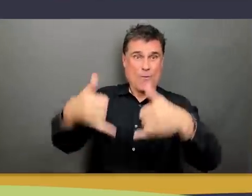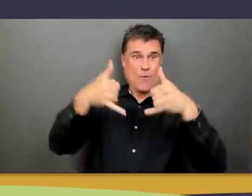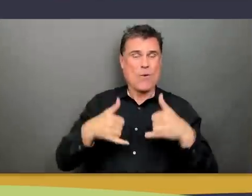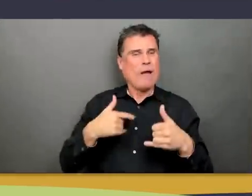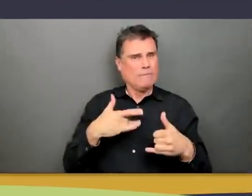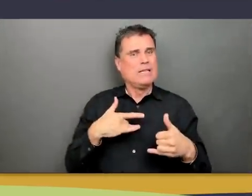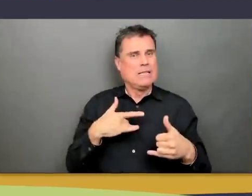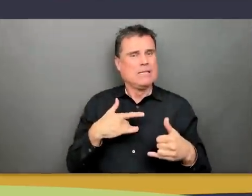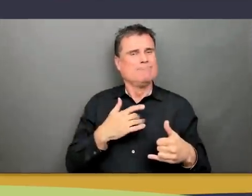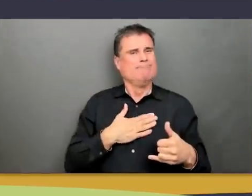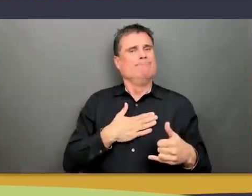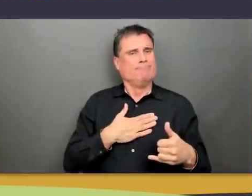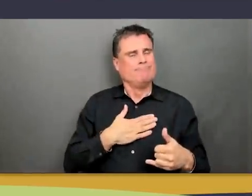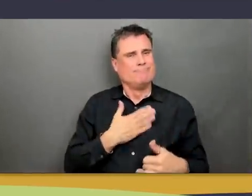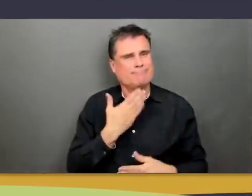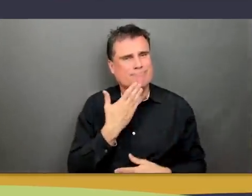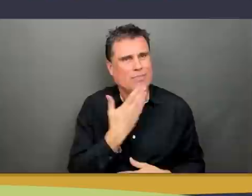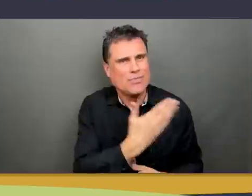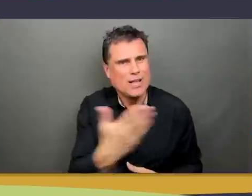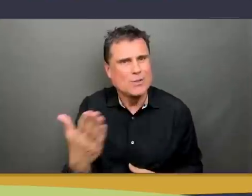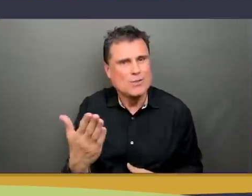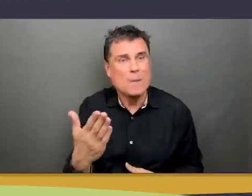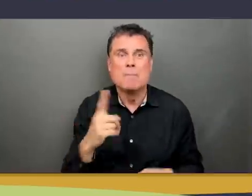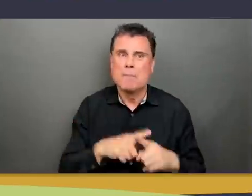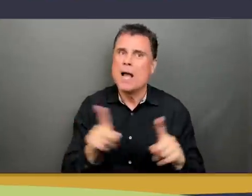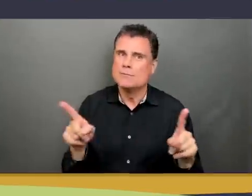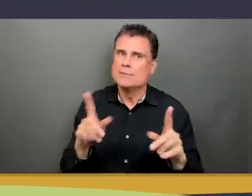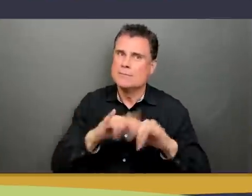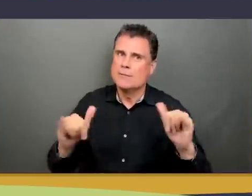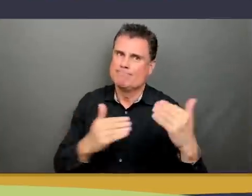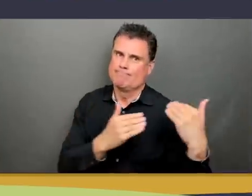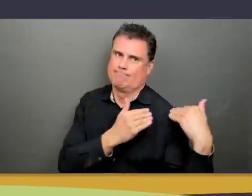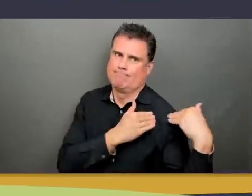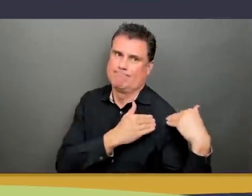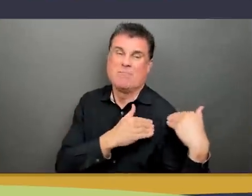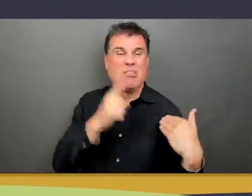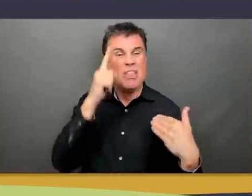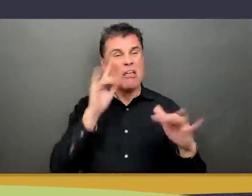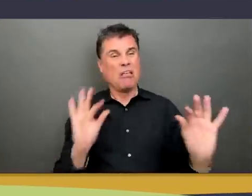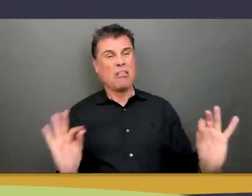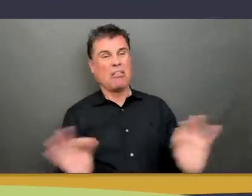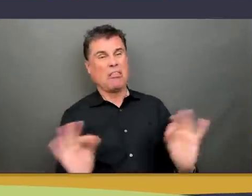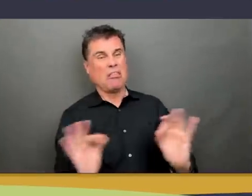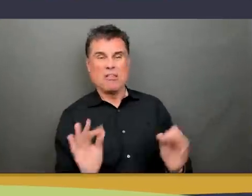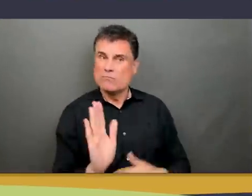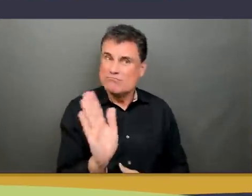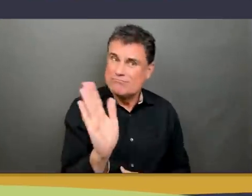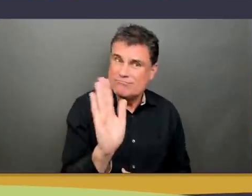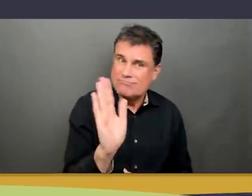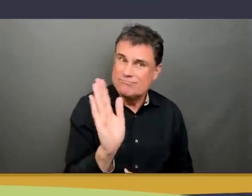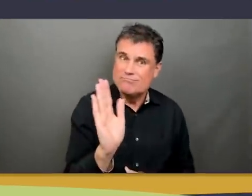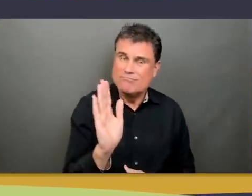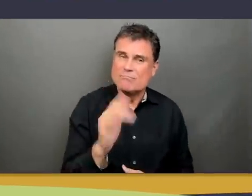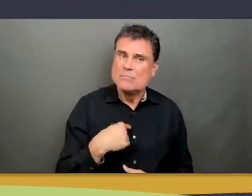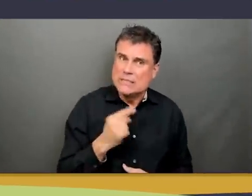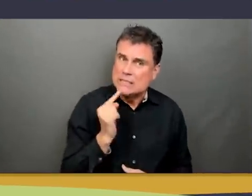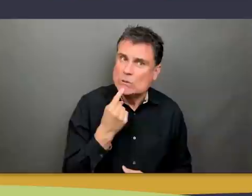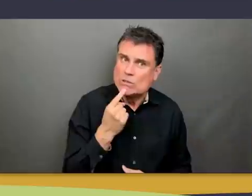do not take lightly. The Intercultural Trust Award is about building and uniting